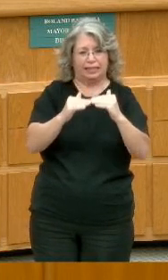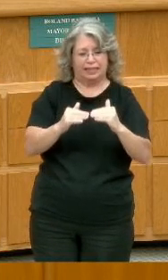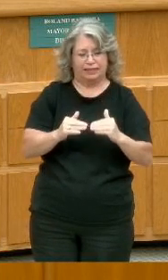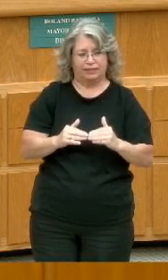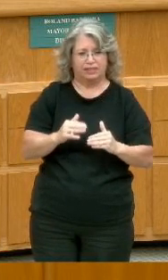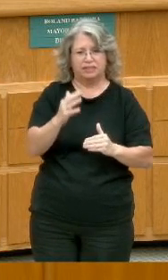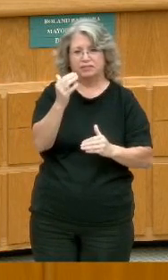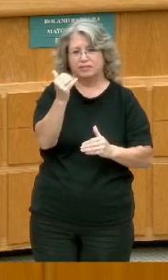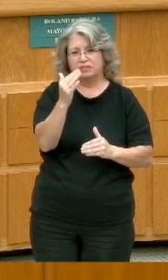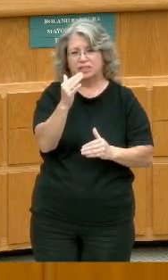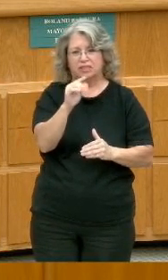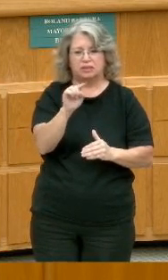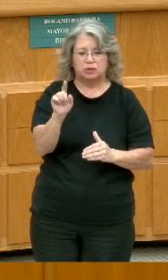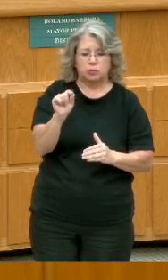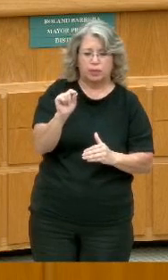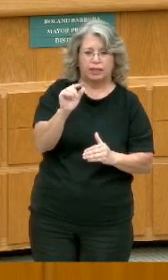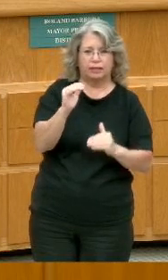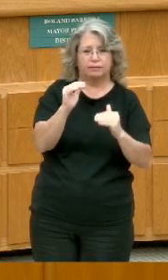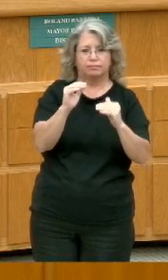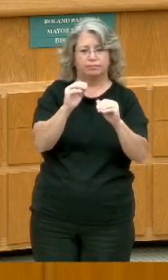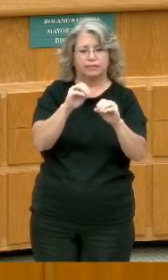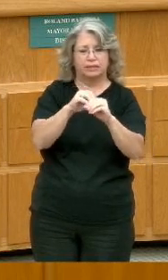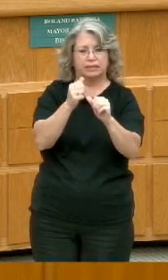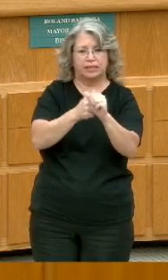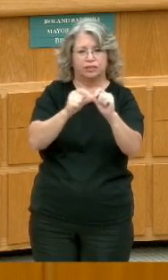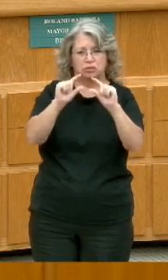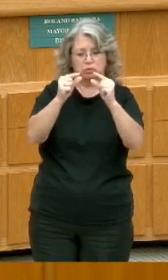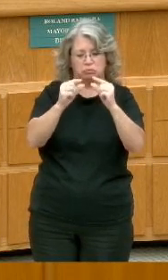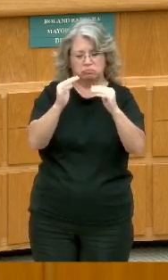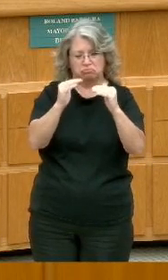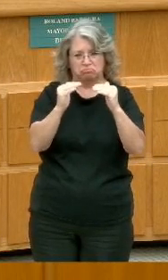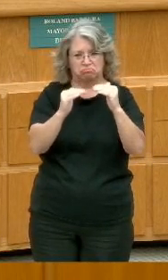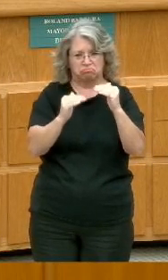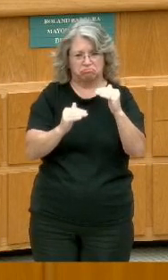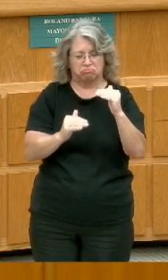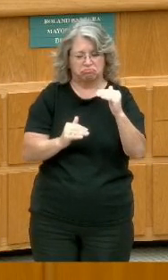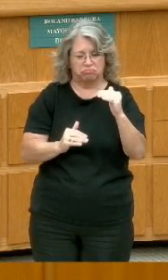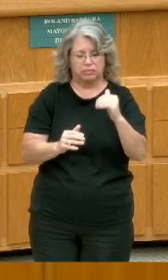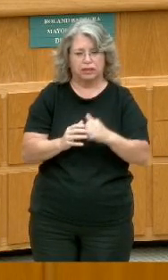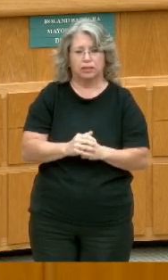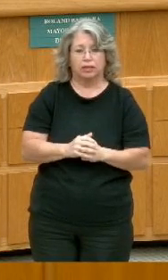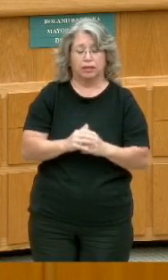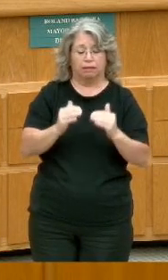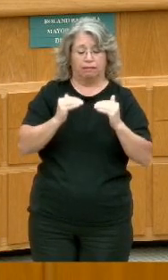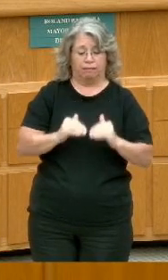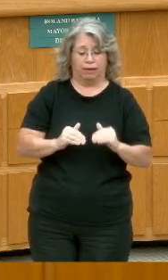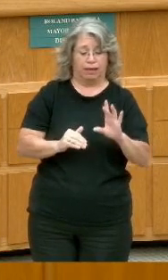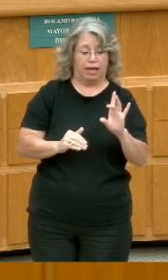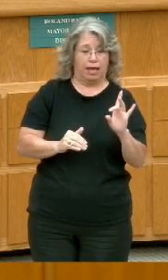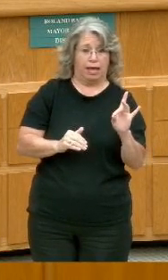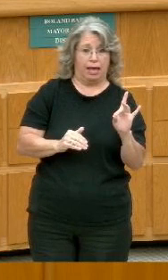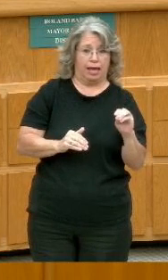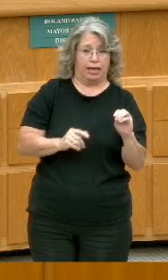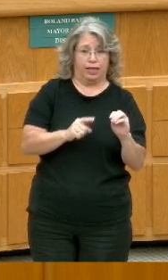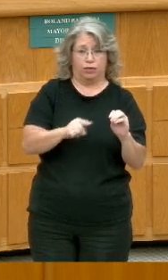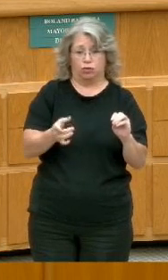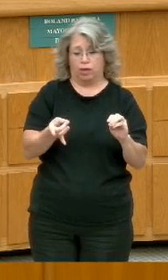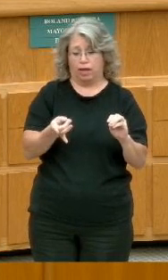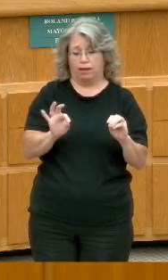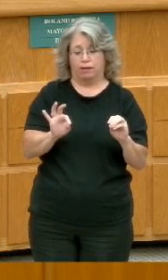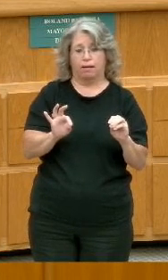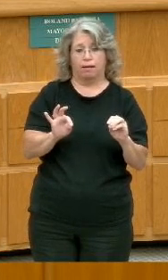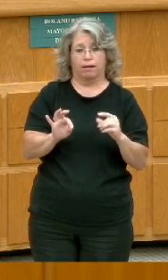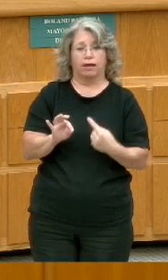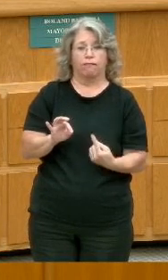20 or so. In some ages, a little bit more. And then 1 in the 80 to 89